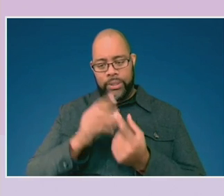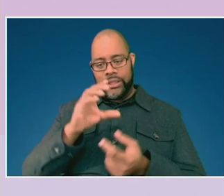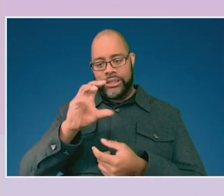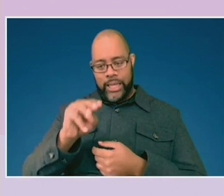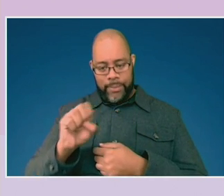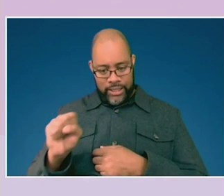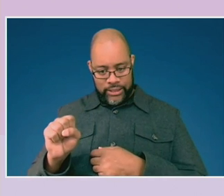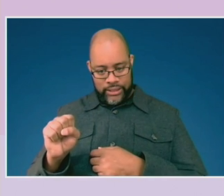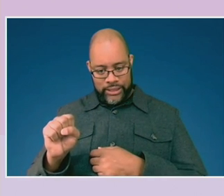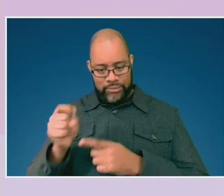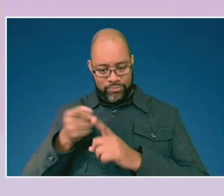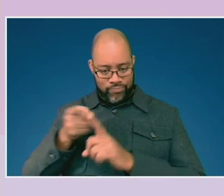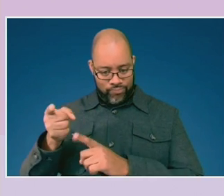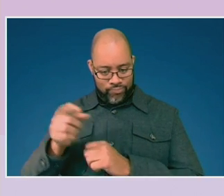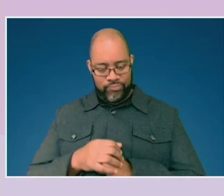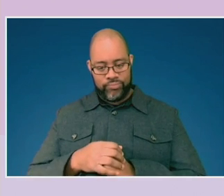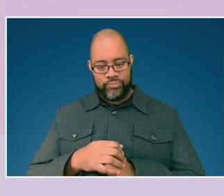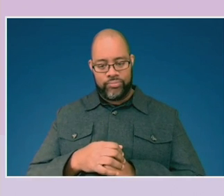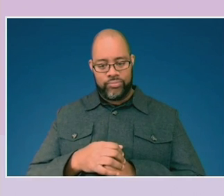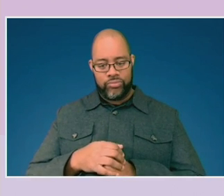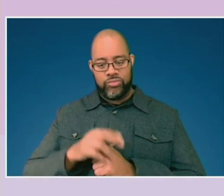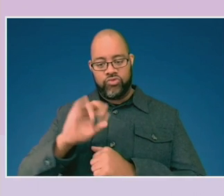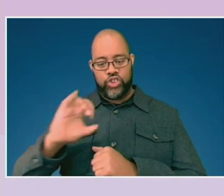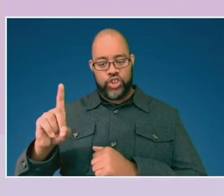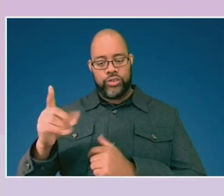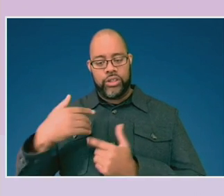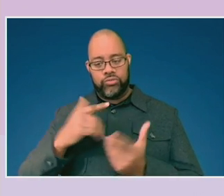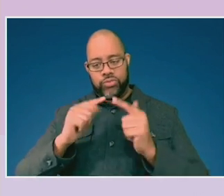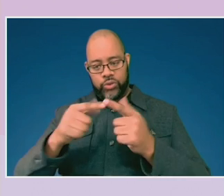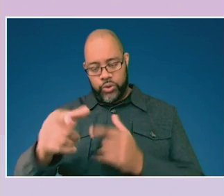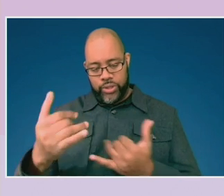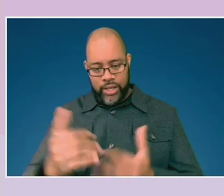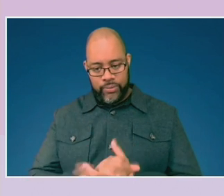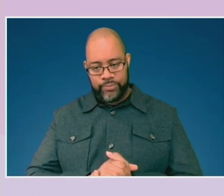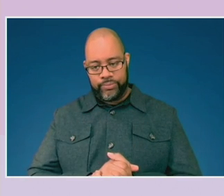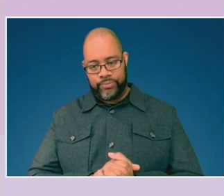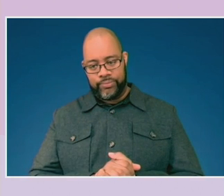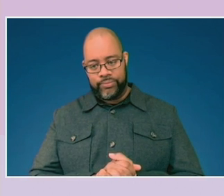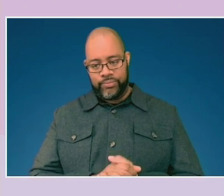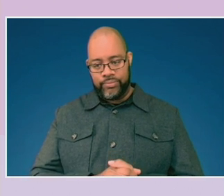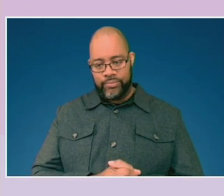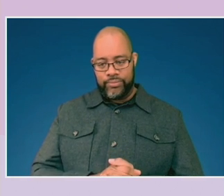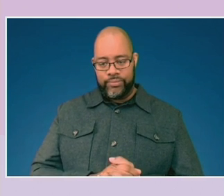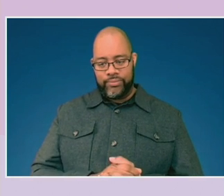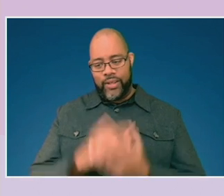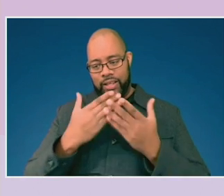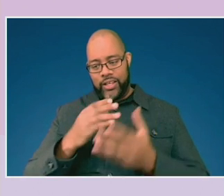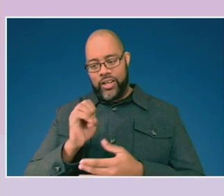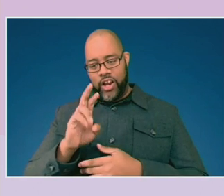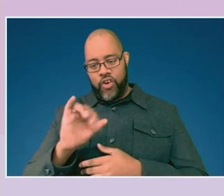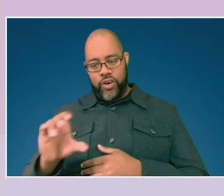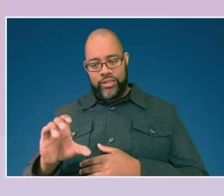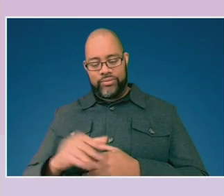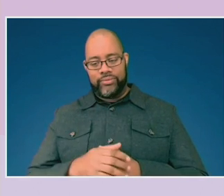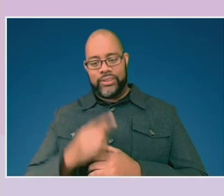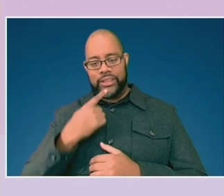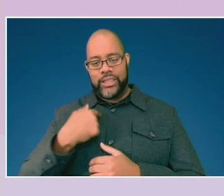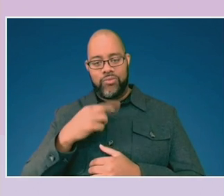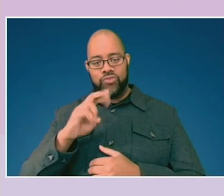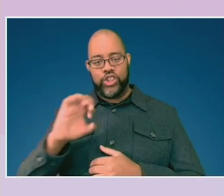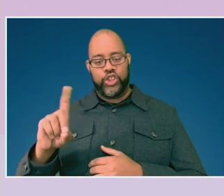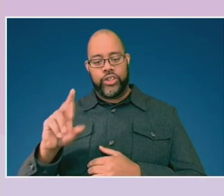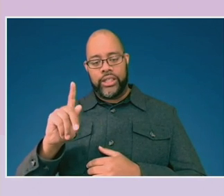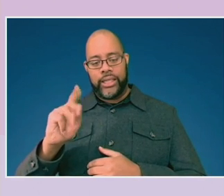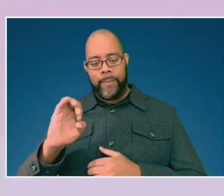and CHIP Services. Richard, I'll turn it over to you. Thank you, Eric. As Eric said, I'm Richard Kimball, and I'm the